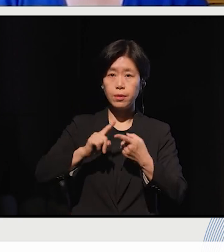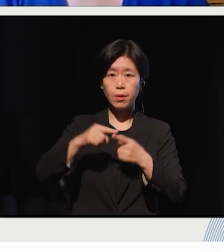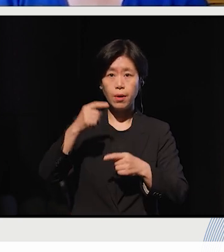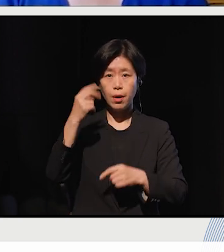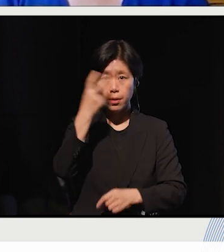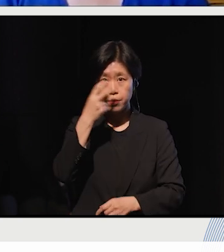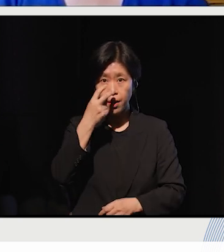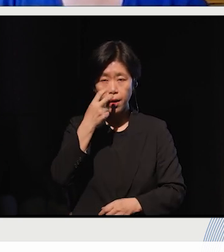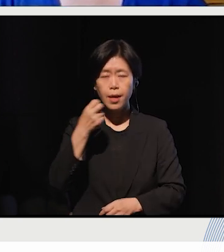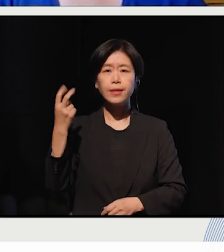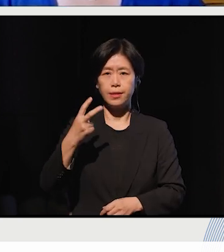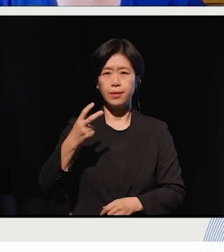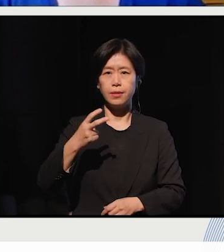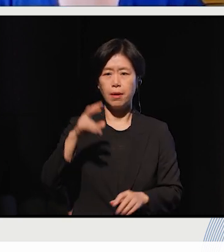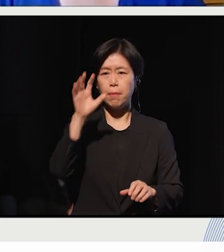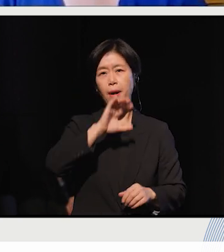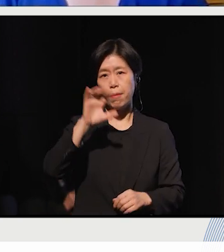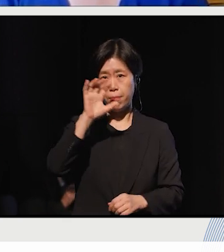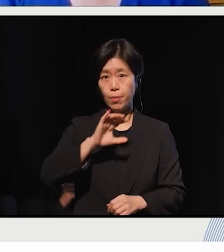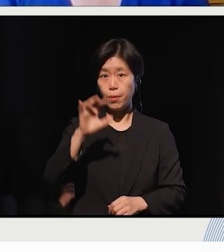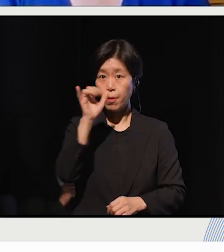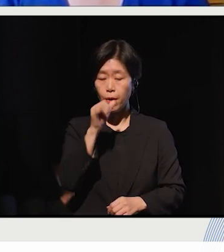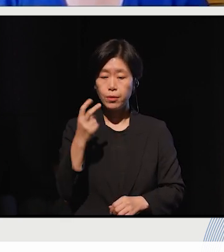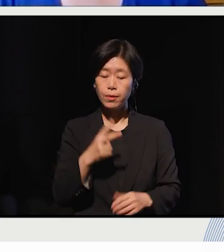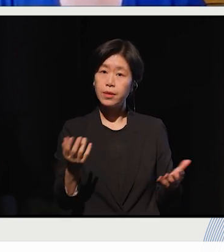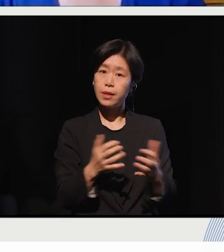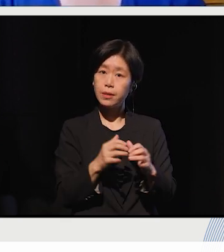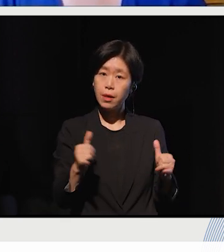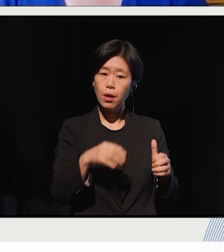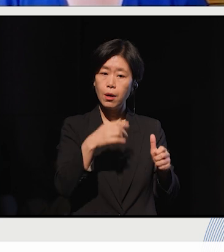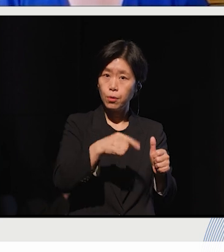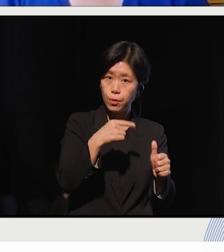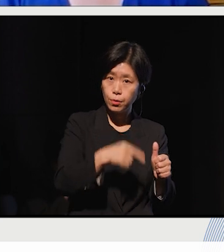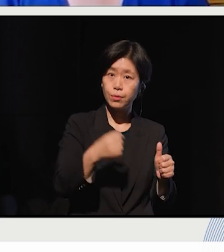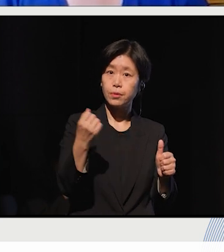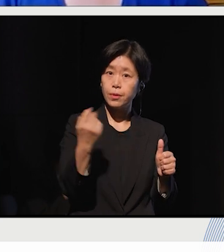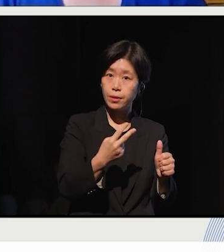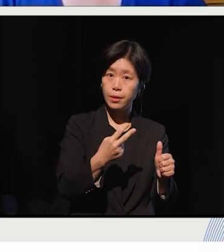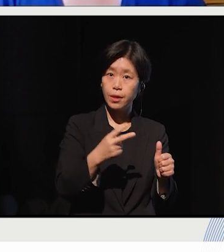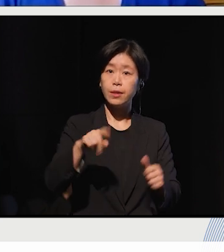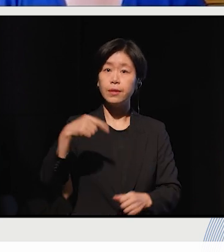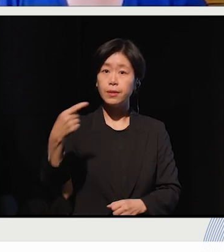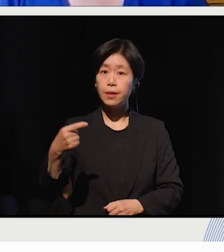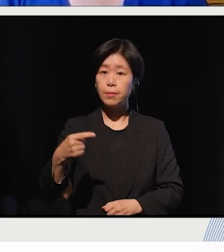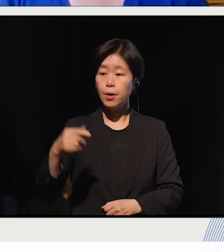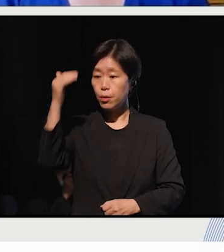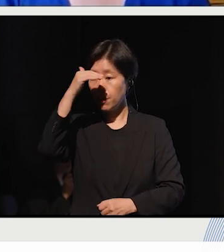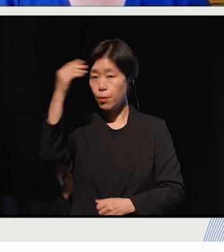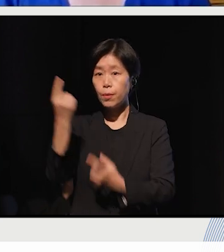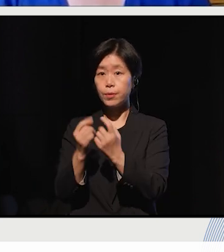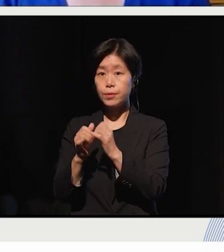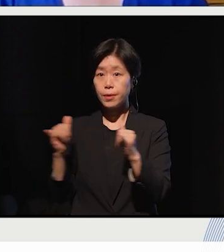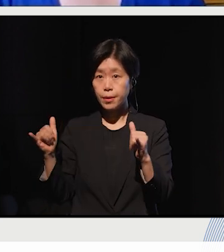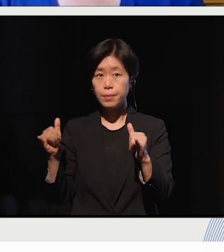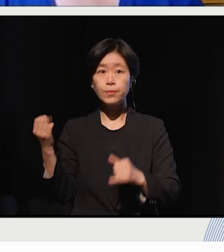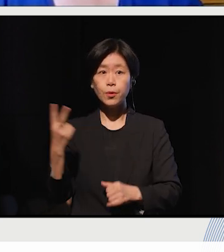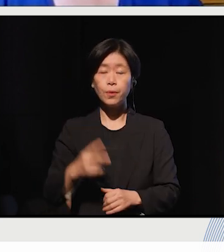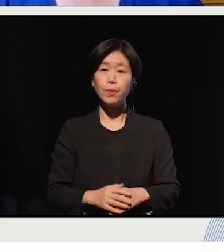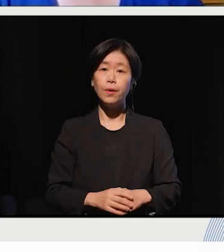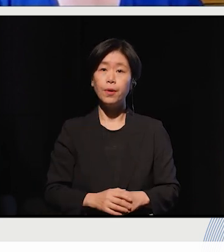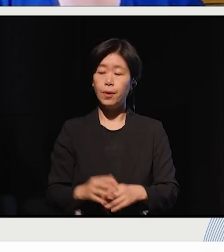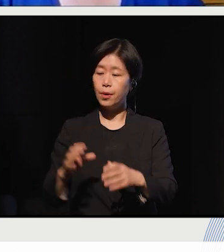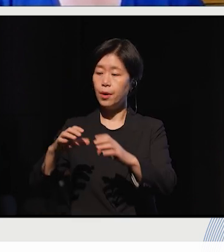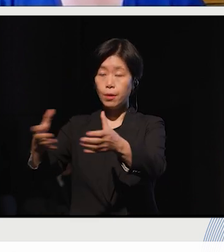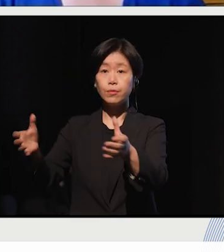and auditing, reassessing our policies, procedures, retraining our staff, and then communicating more with our audiences,